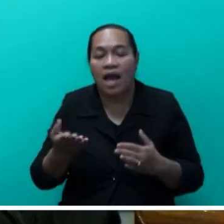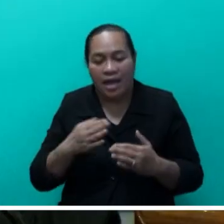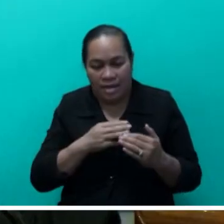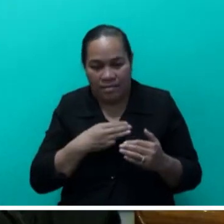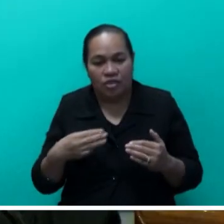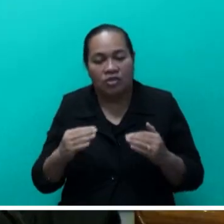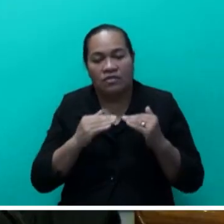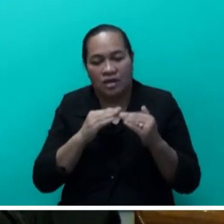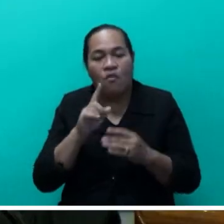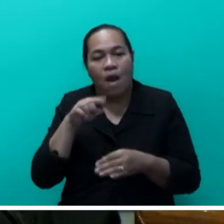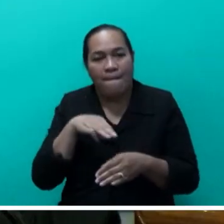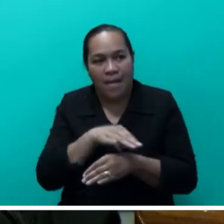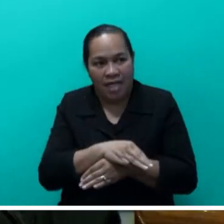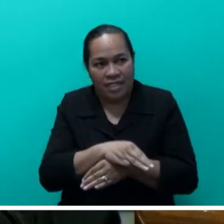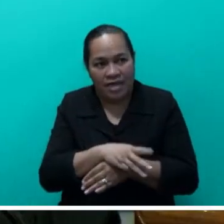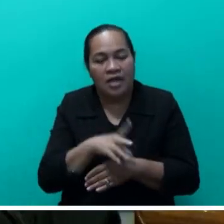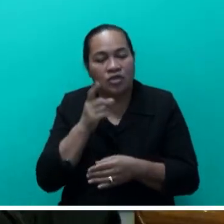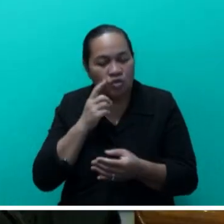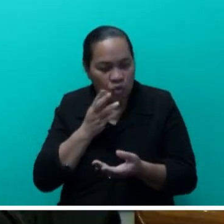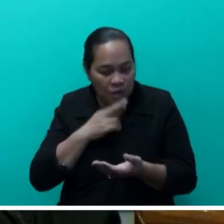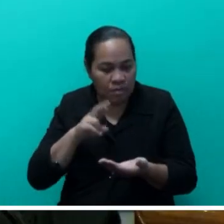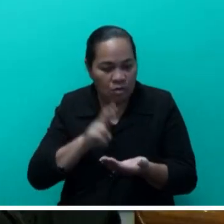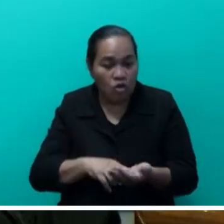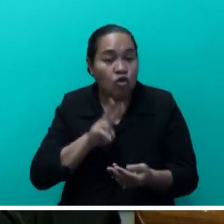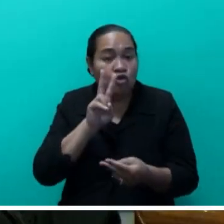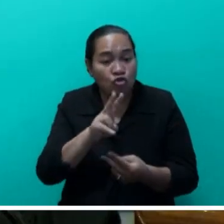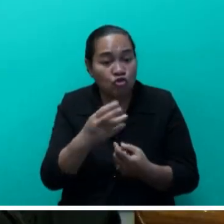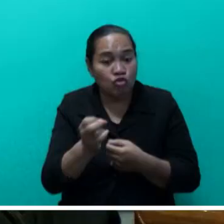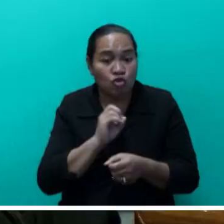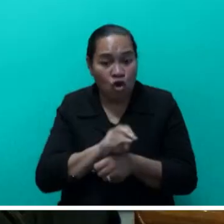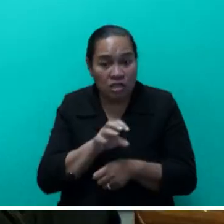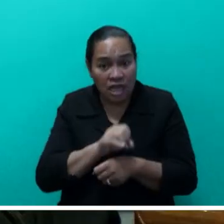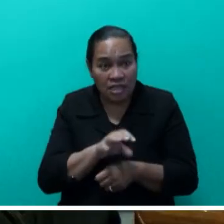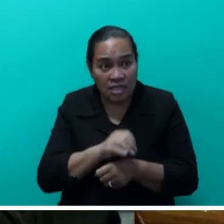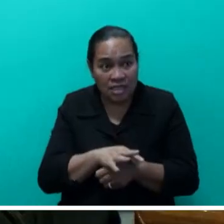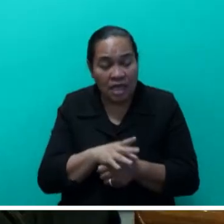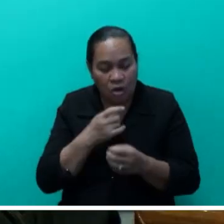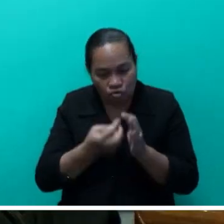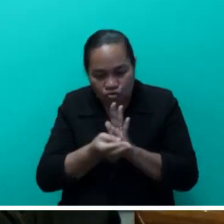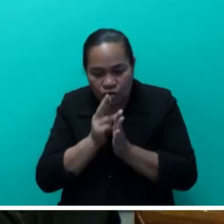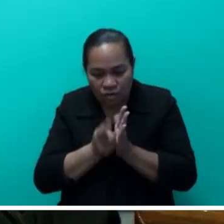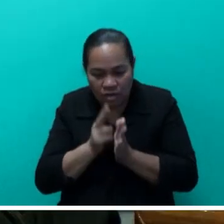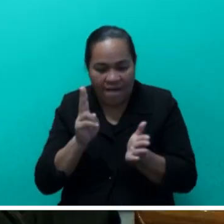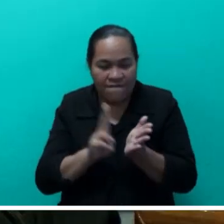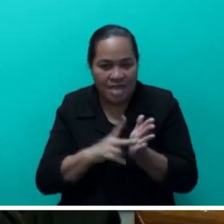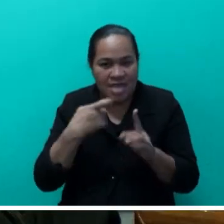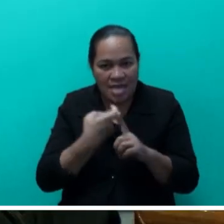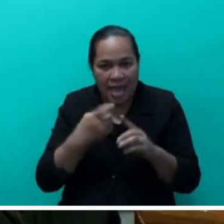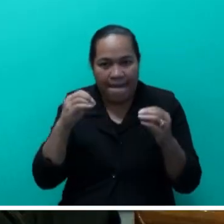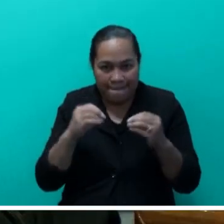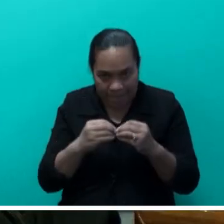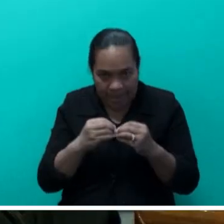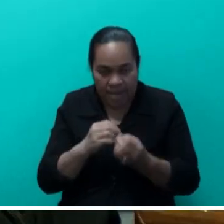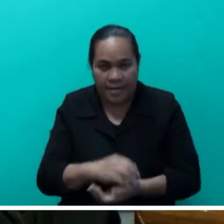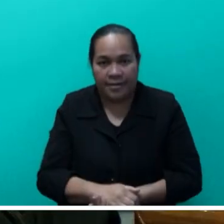month and to report to the 2 consultants who are currently undergoing the review of the VKB system. Mr. Speaker, sir,